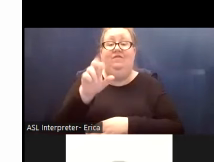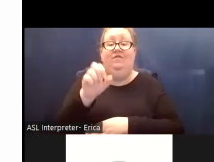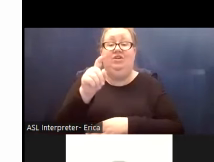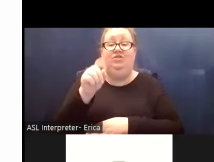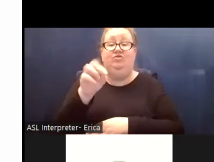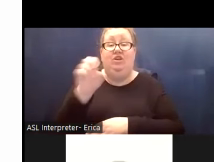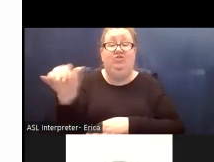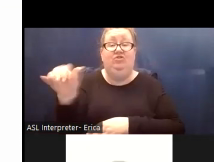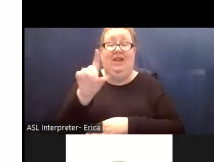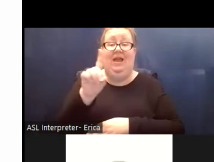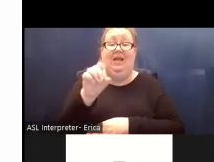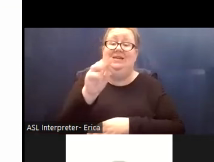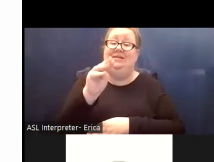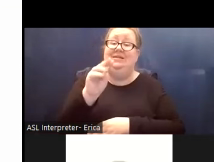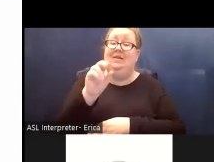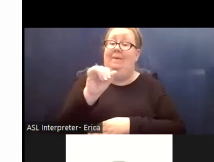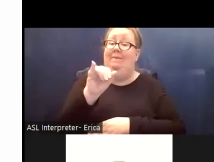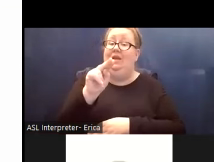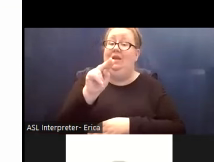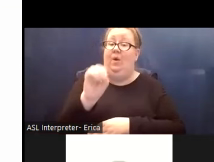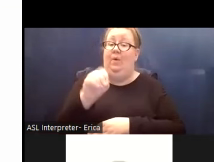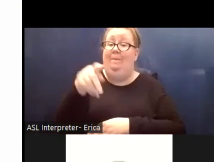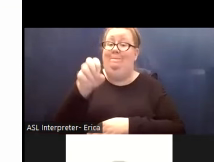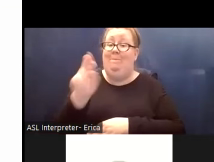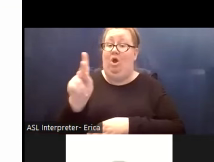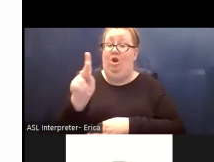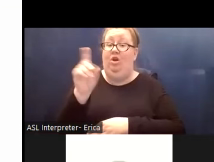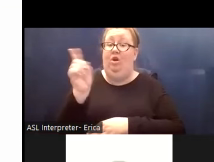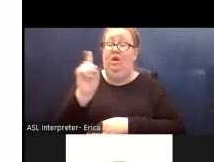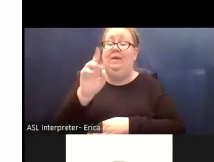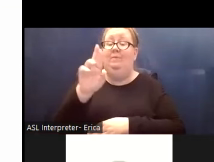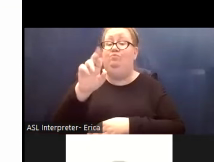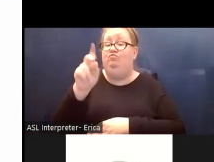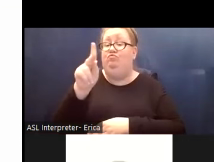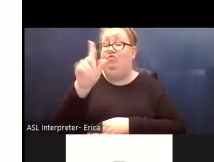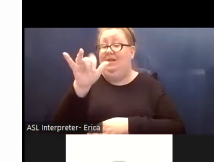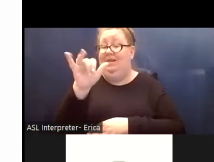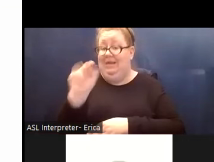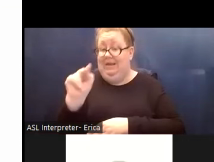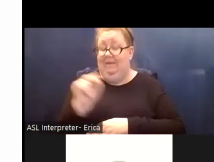in Brooklyn. And then things like the